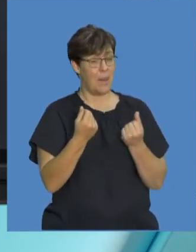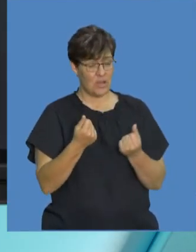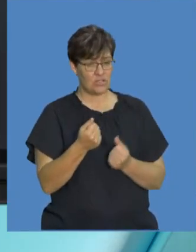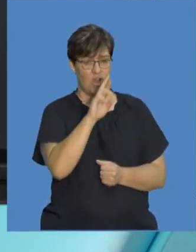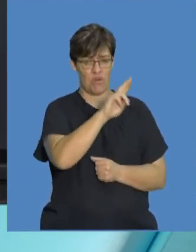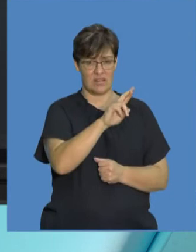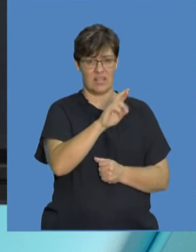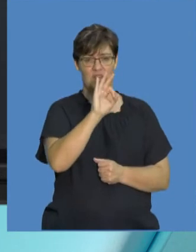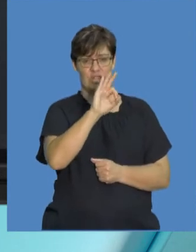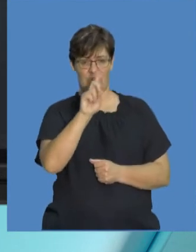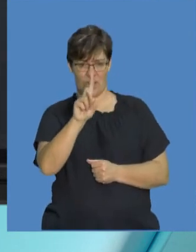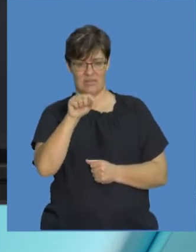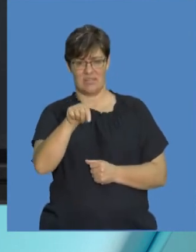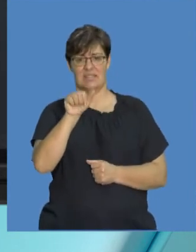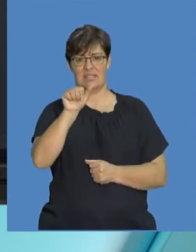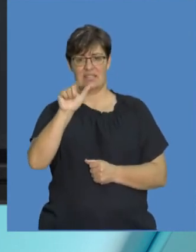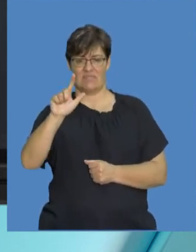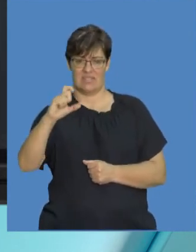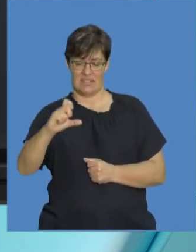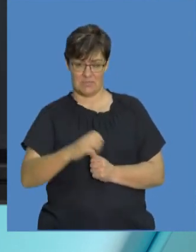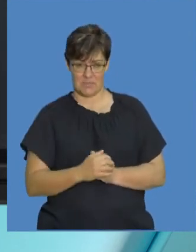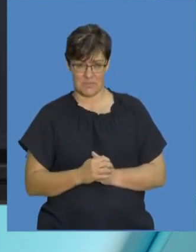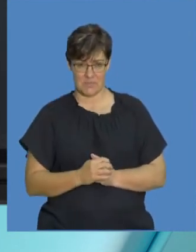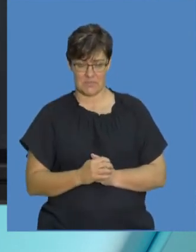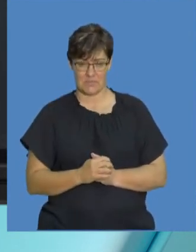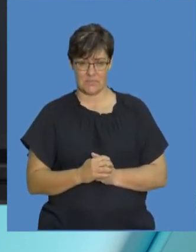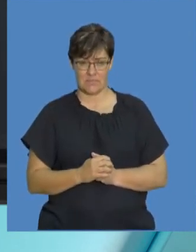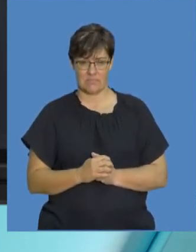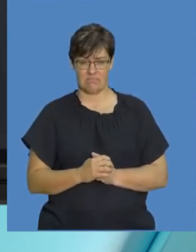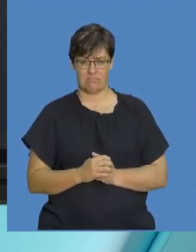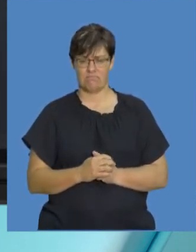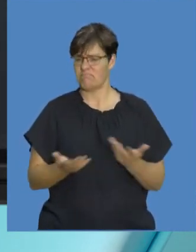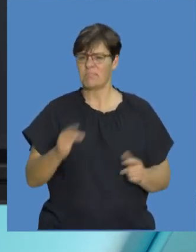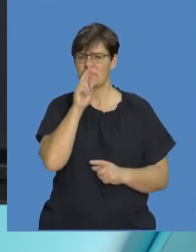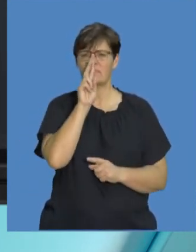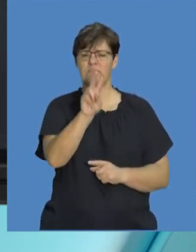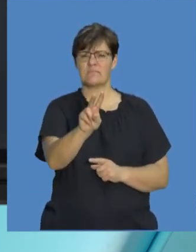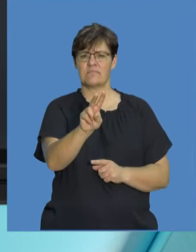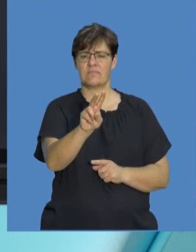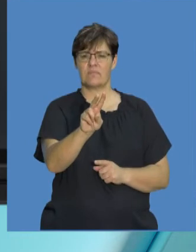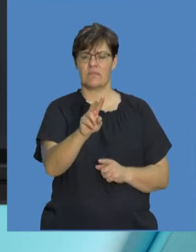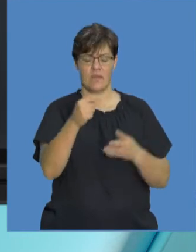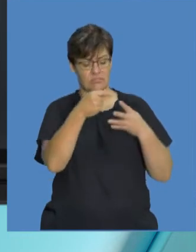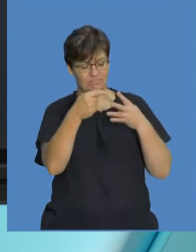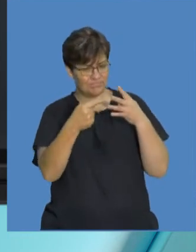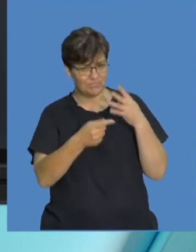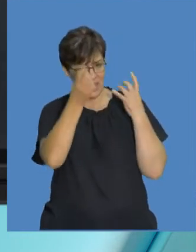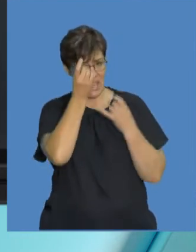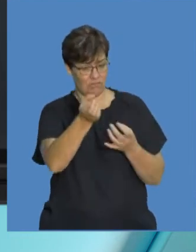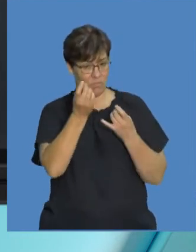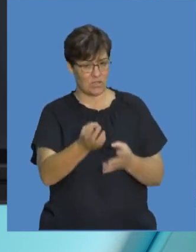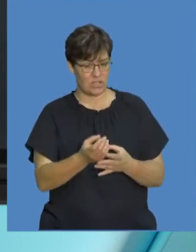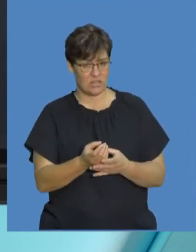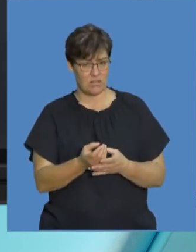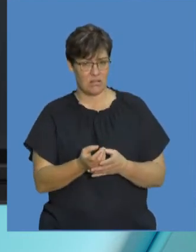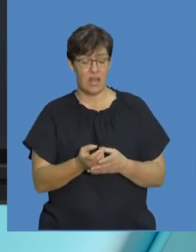flag. How much? 31 Rand and 67 cents. Now, obviously, guys, you can see that all of this